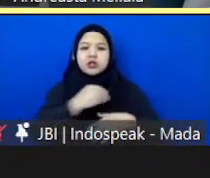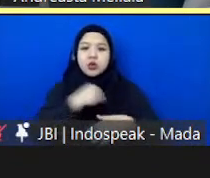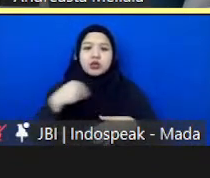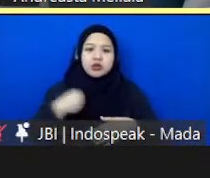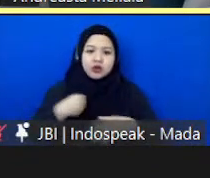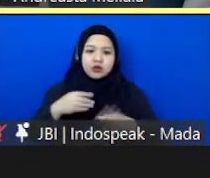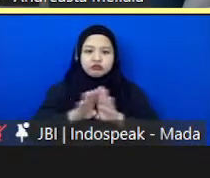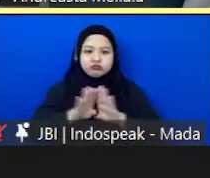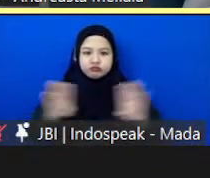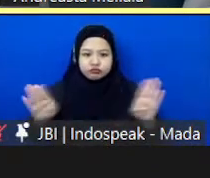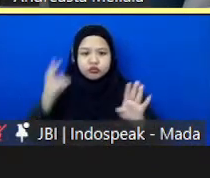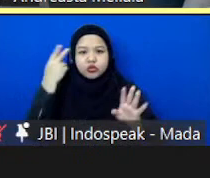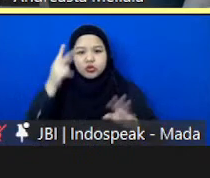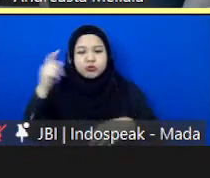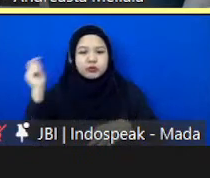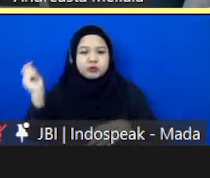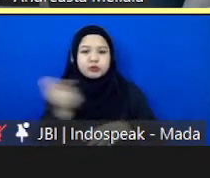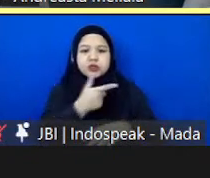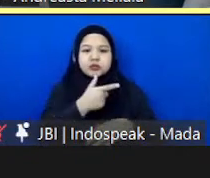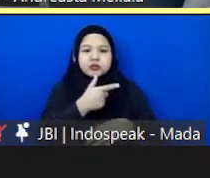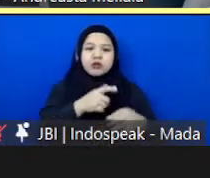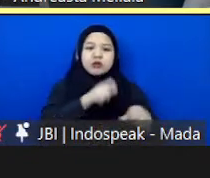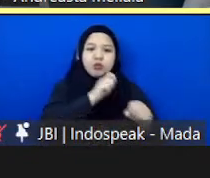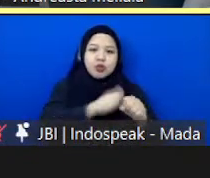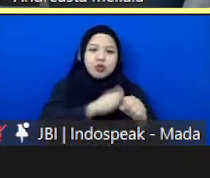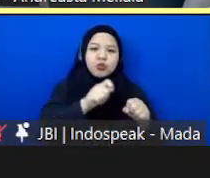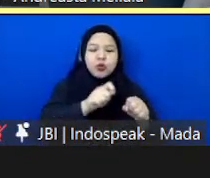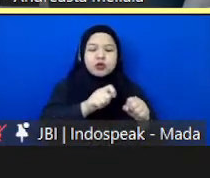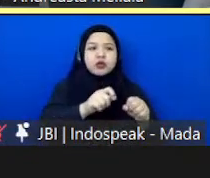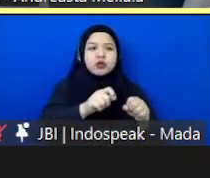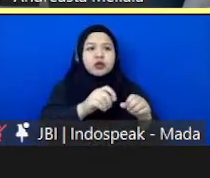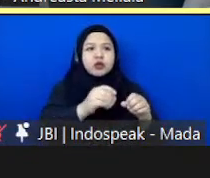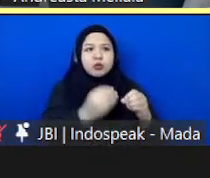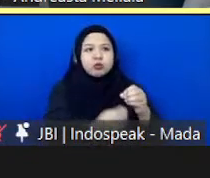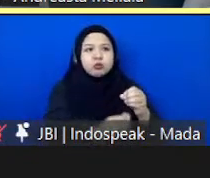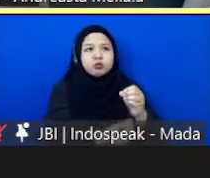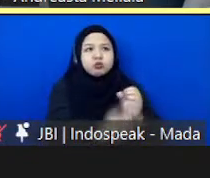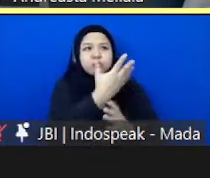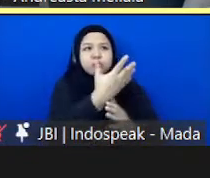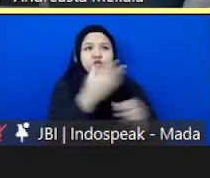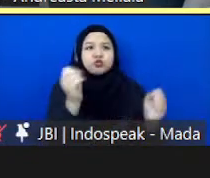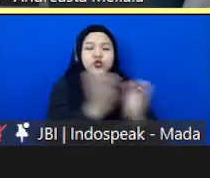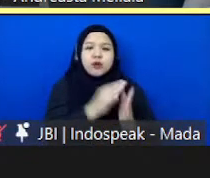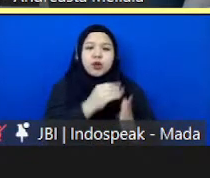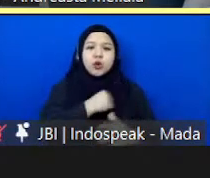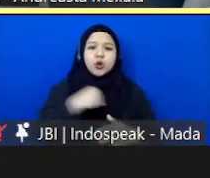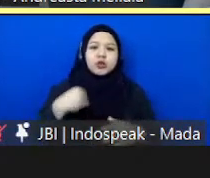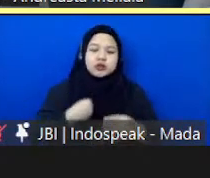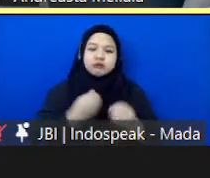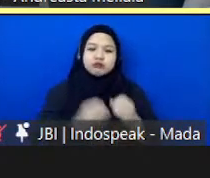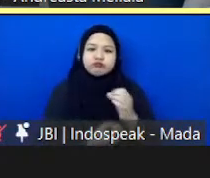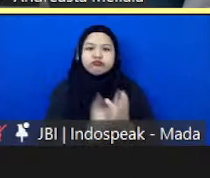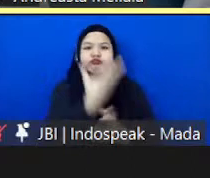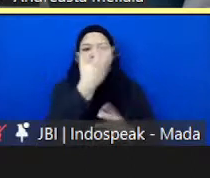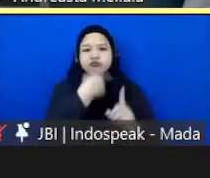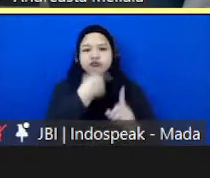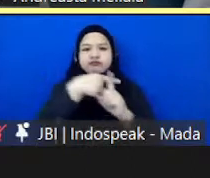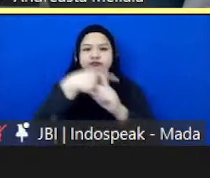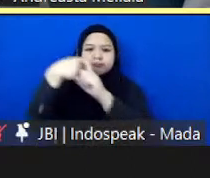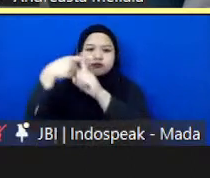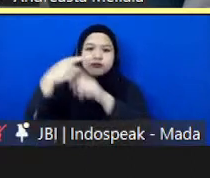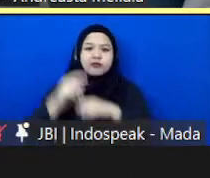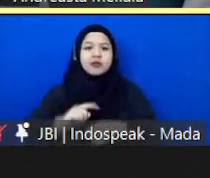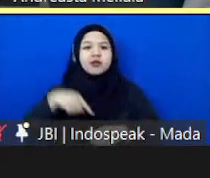enhance the production of medical doctors. And up to today, Indonesia has